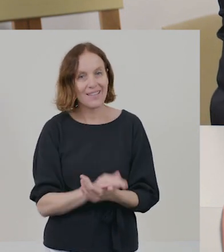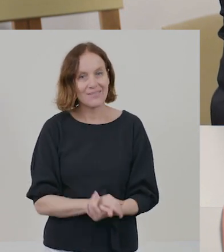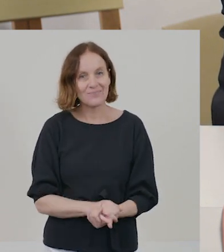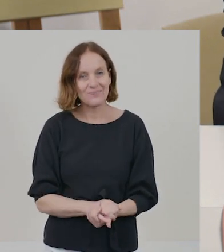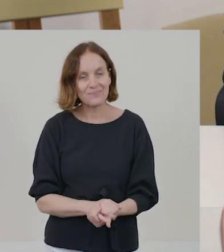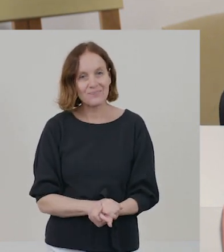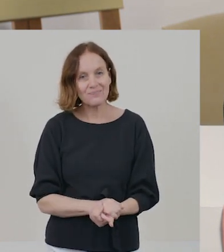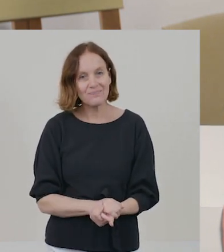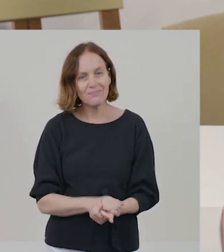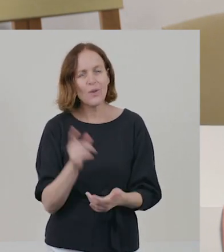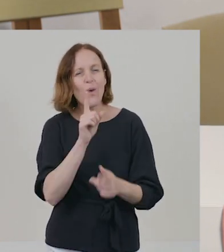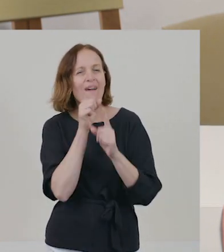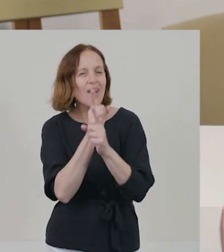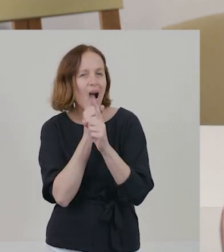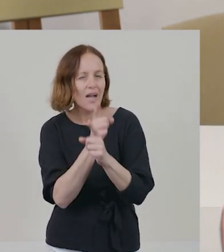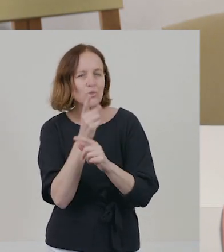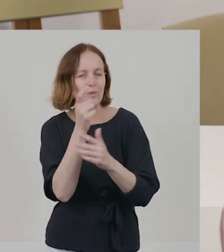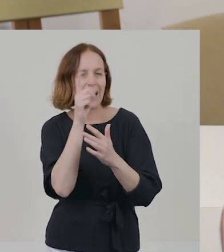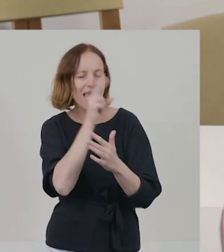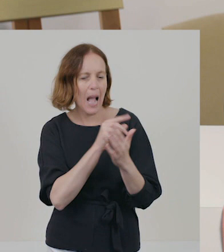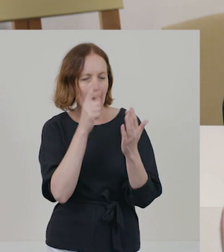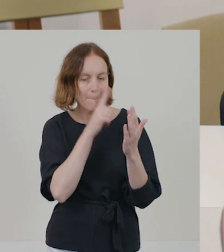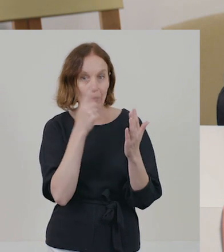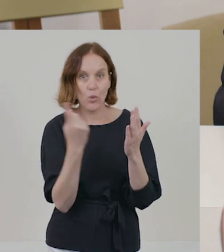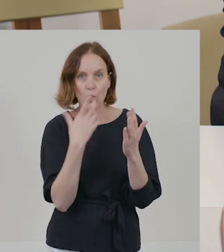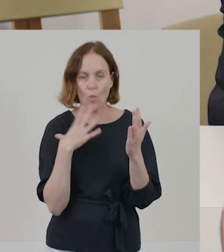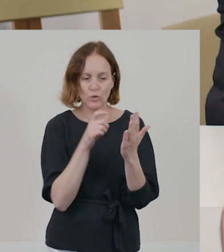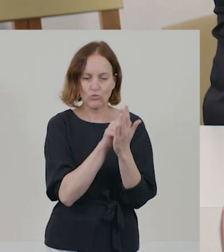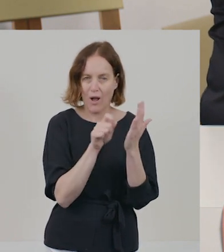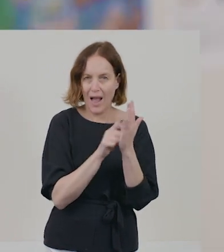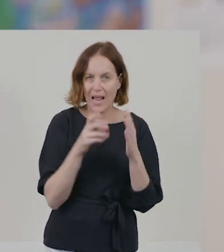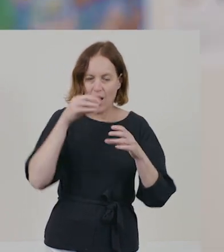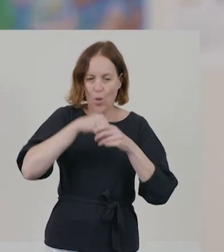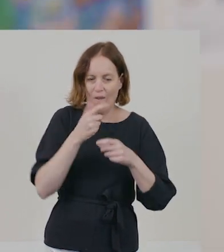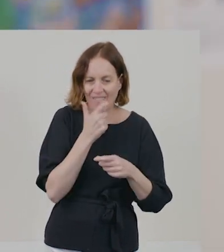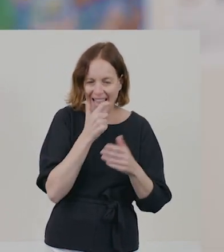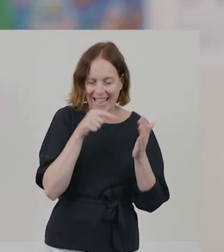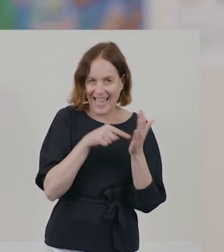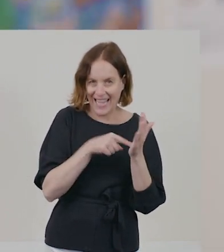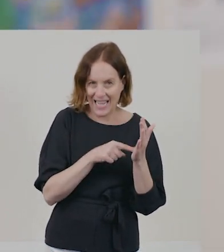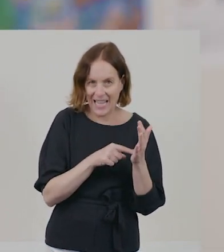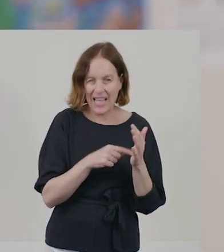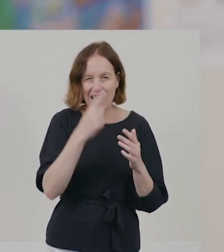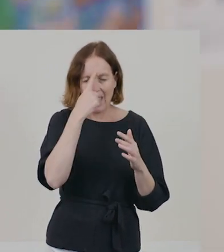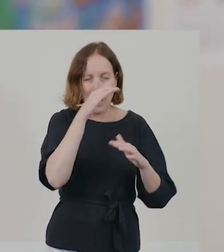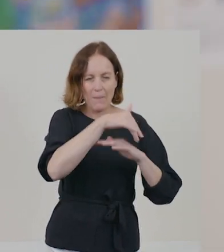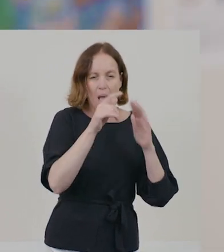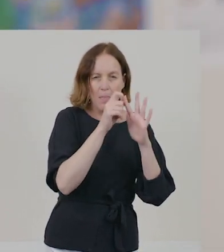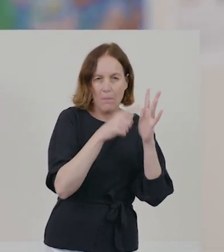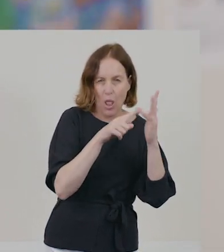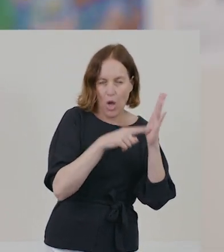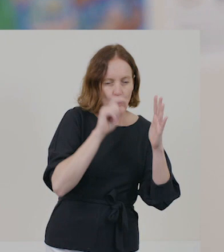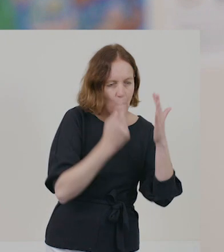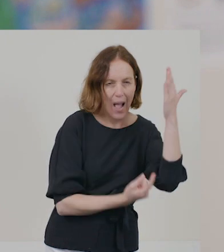important. What advice would you give to young writers to help them develop humour? Firstly, make a connection between the plot of the